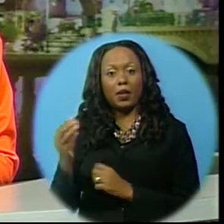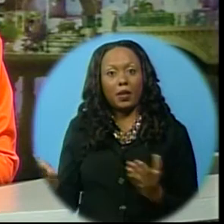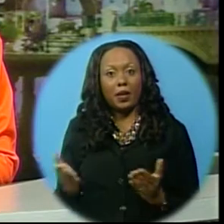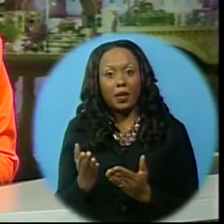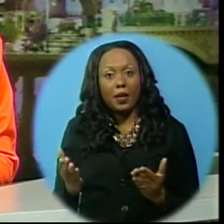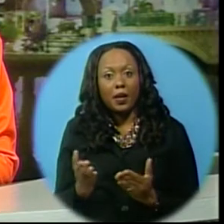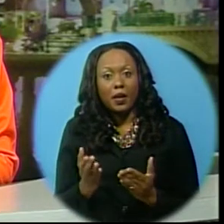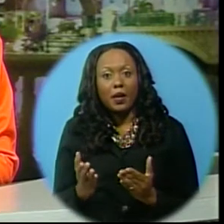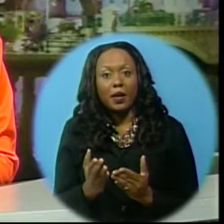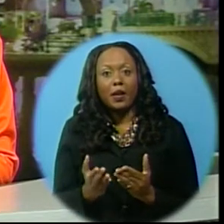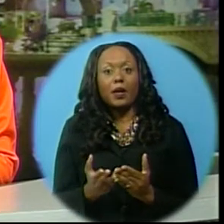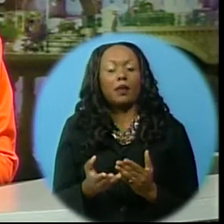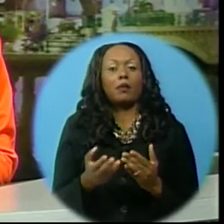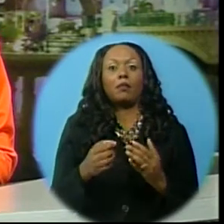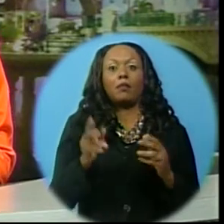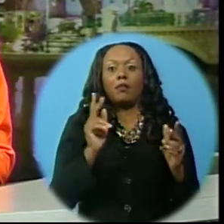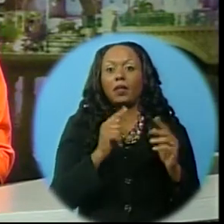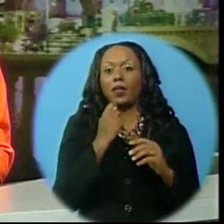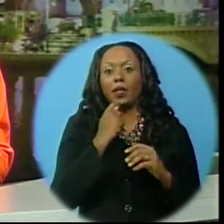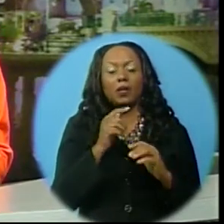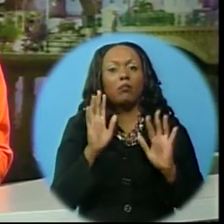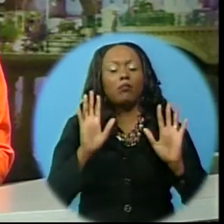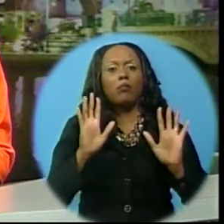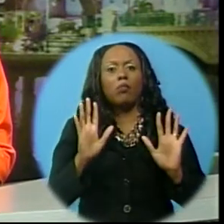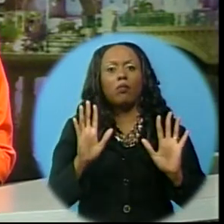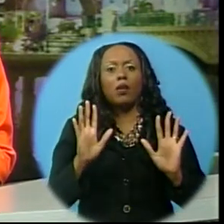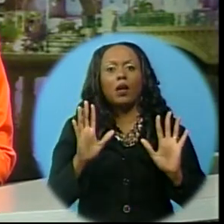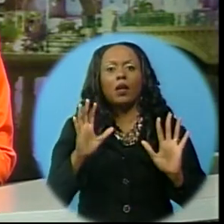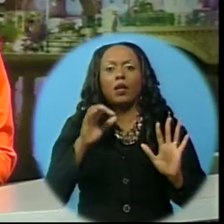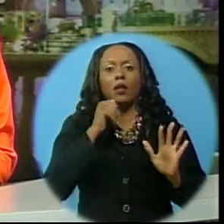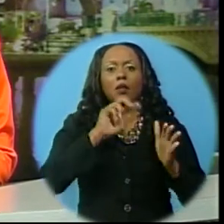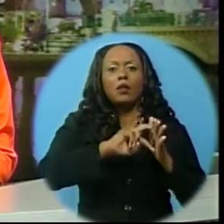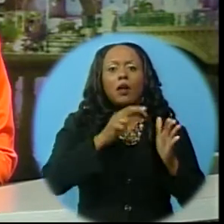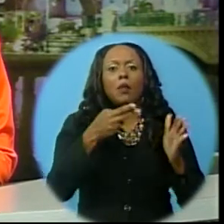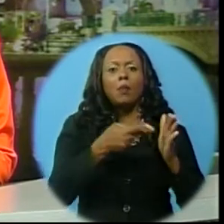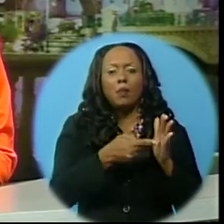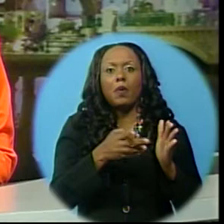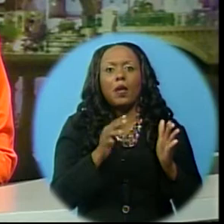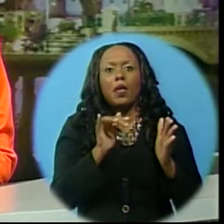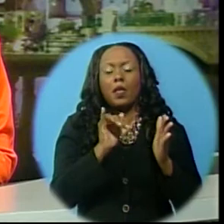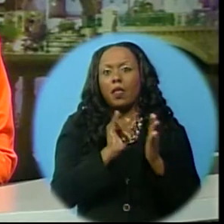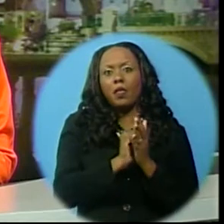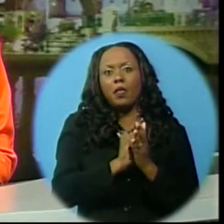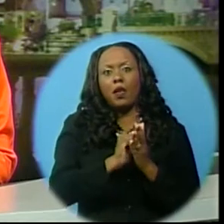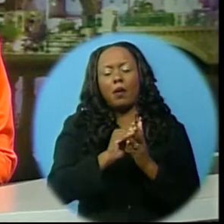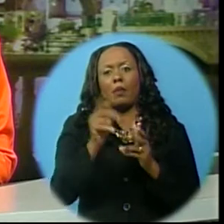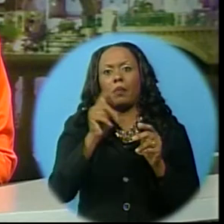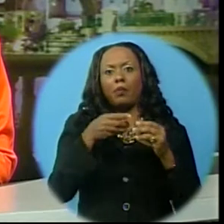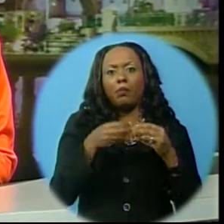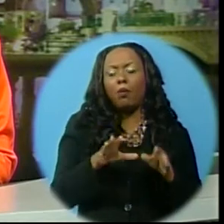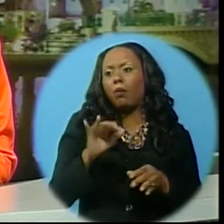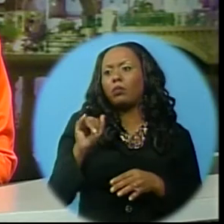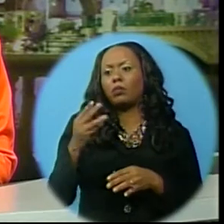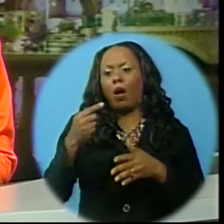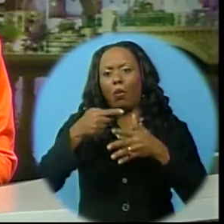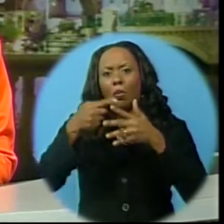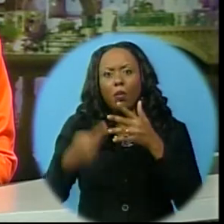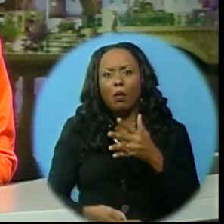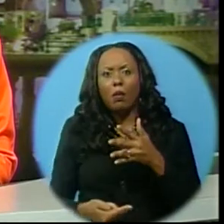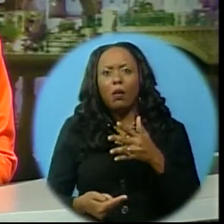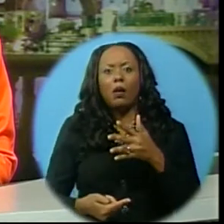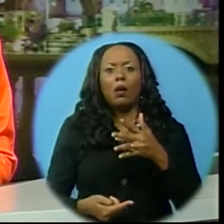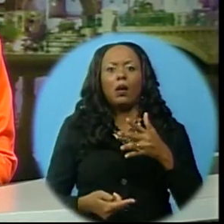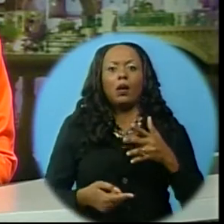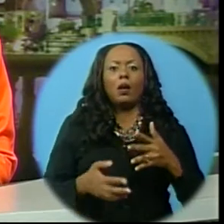the bank's brand or massive job losses at the company. In an interview with CBC News, Vice President for Central America and